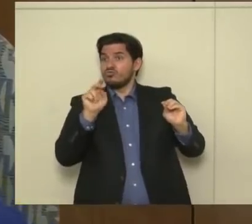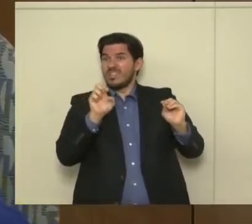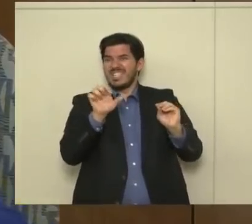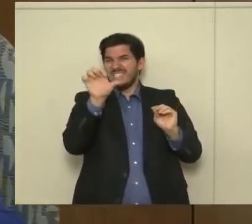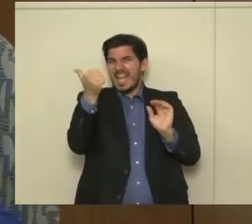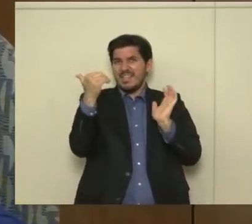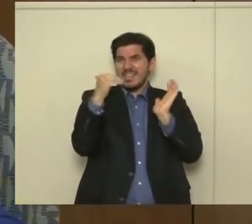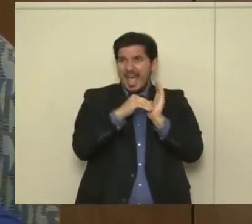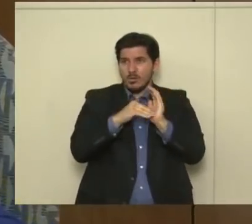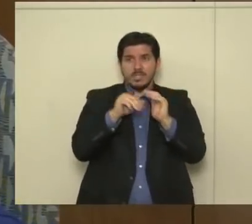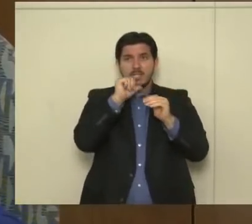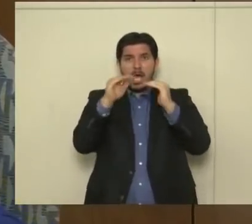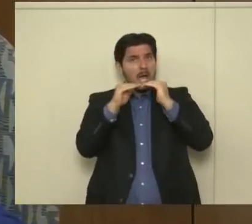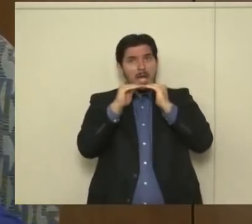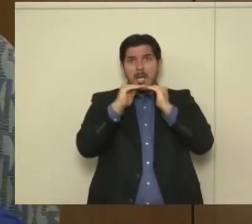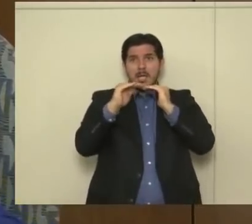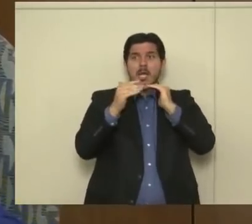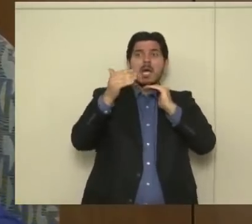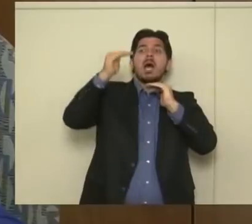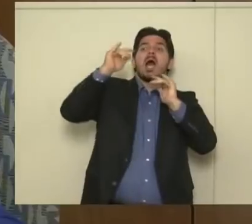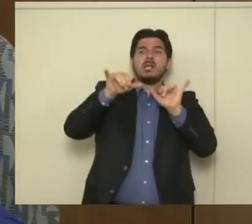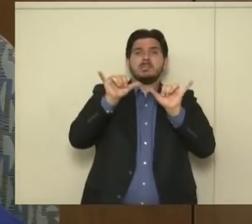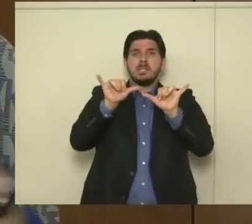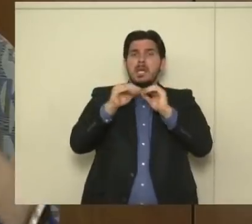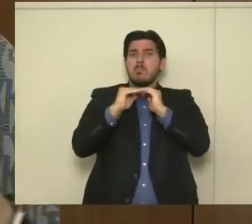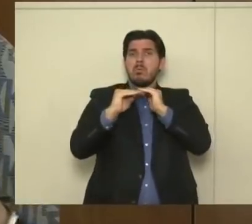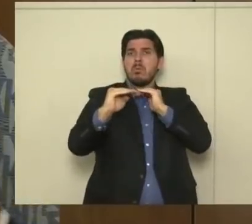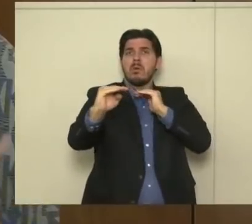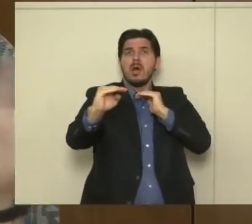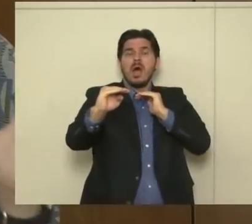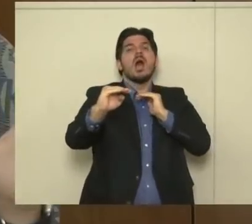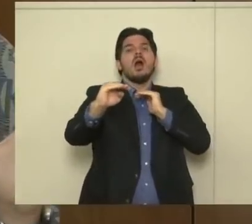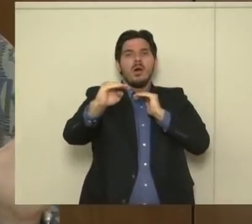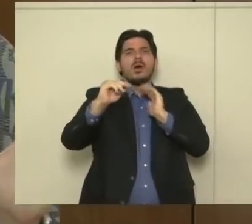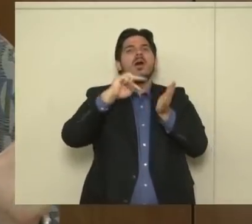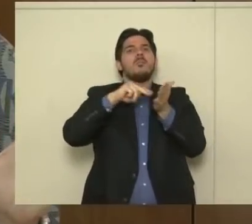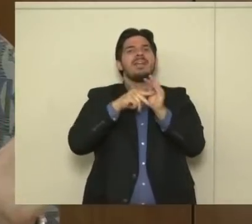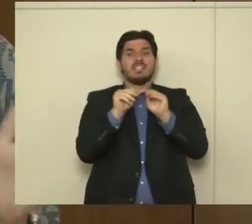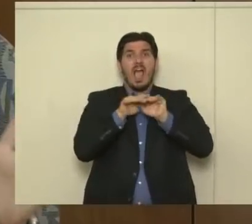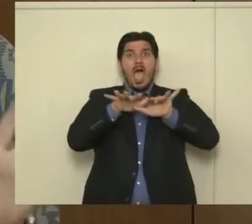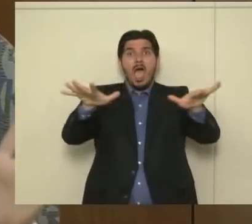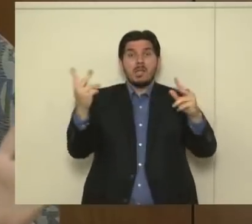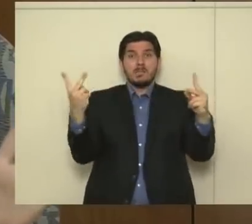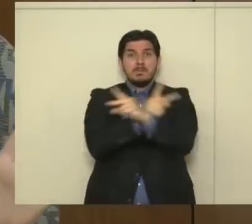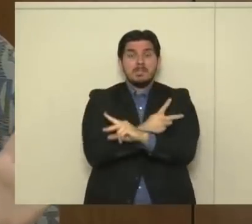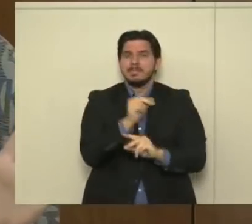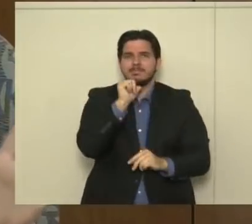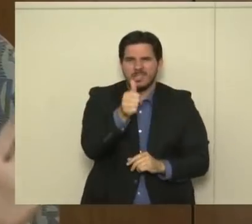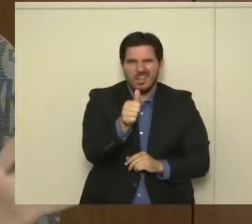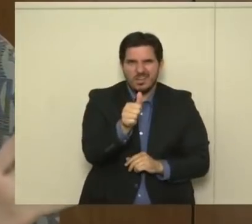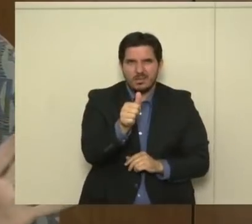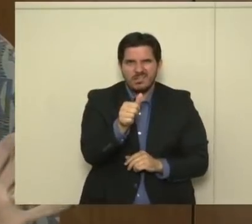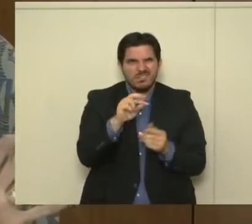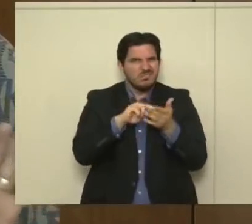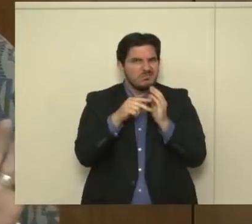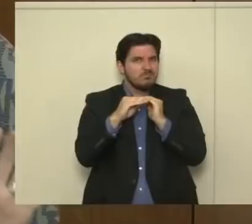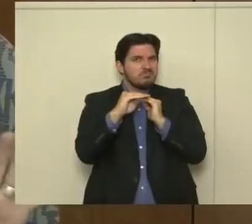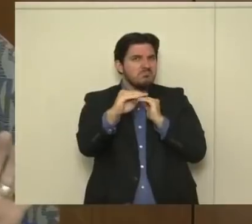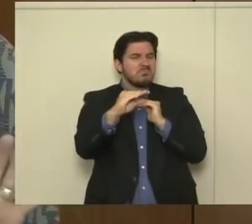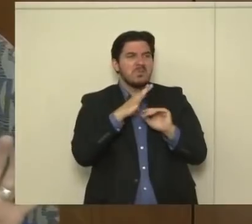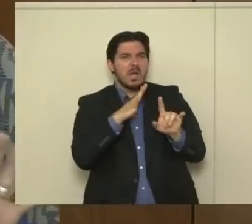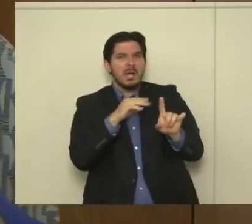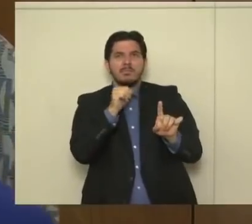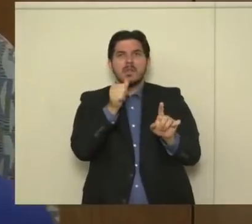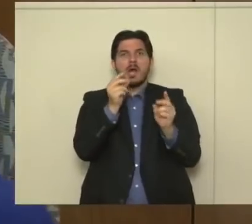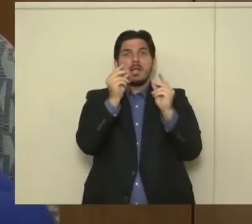huge transmission issue, an outbreak issue that we need to analyze further and do something immediately about. I don't think